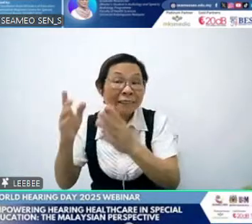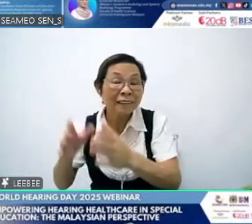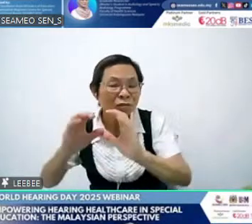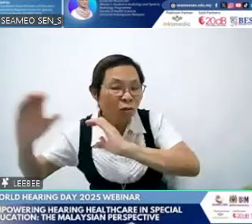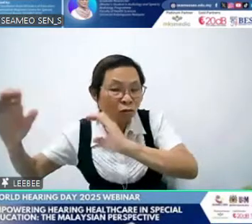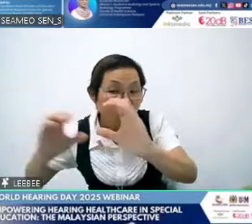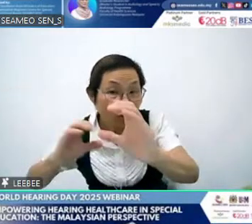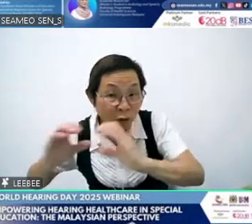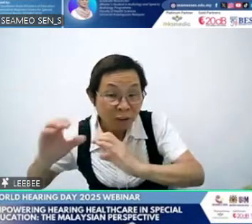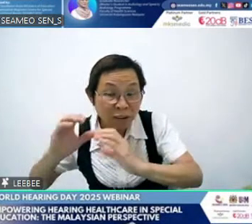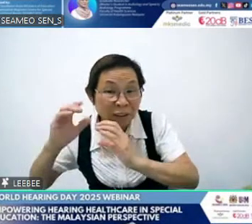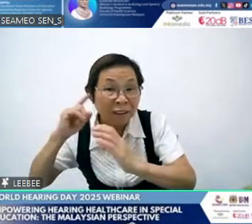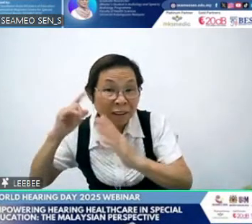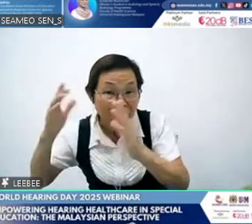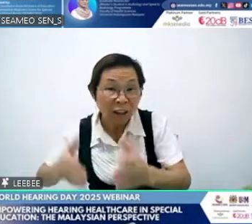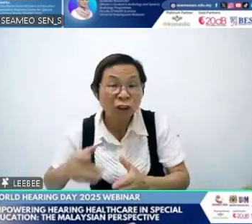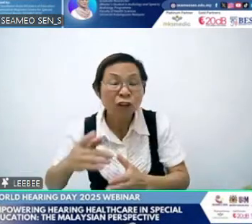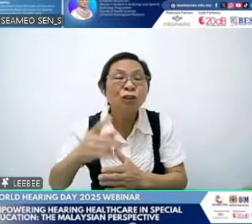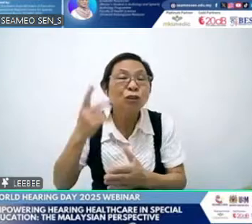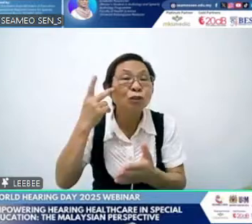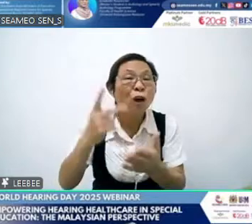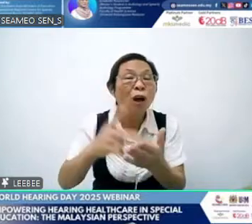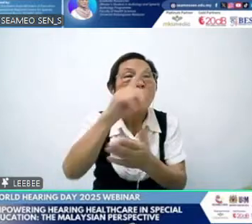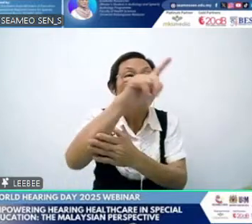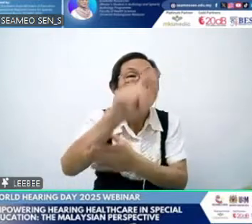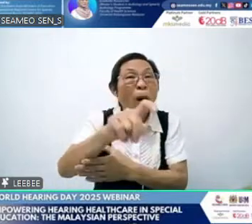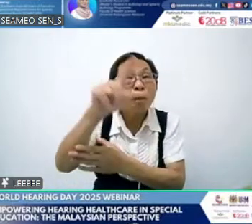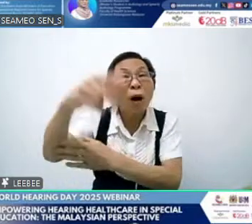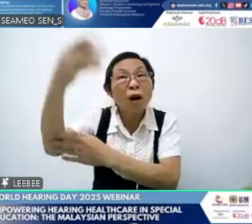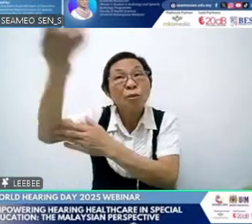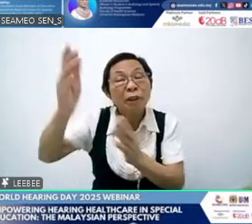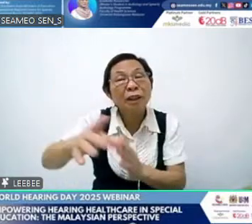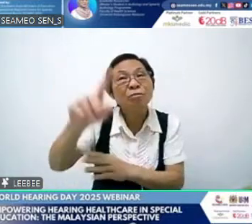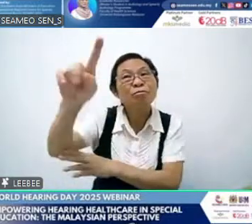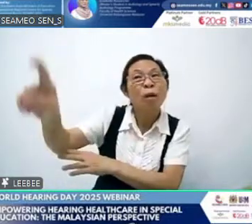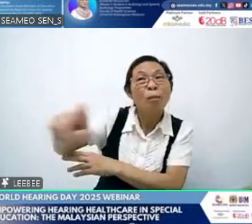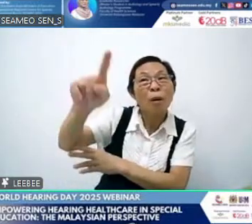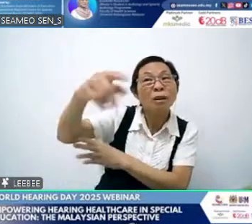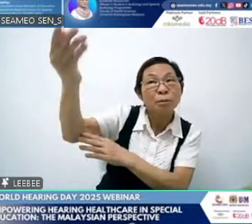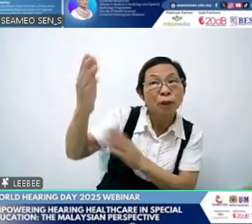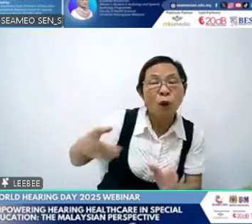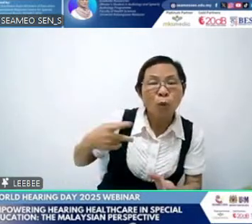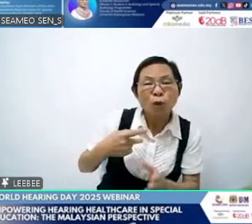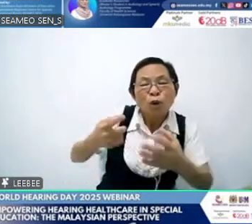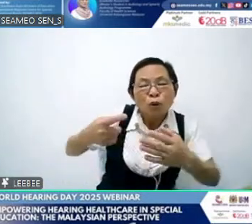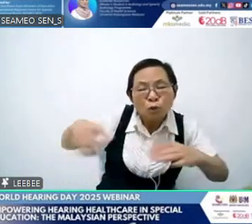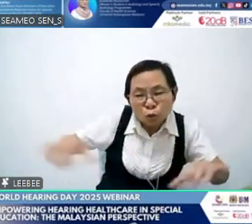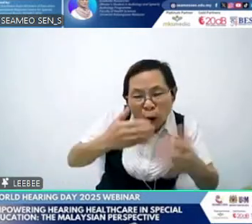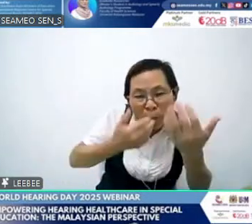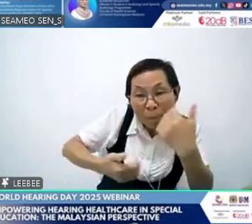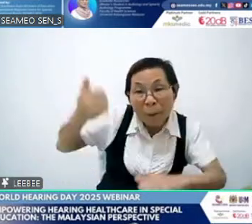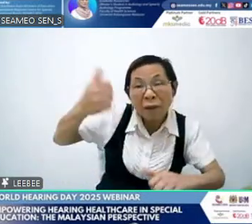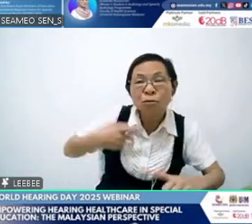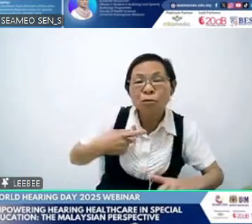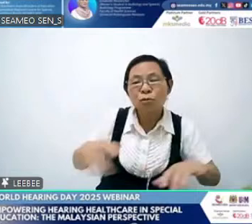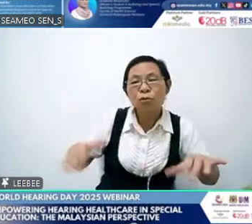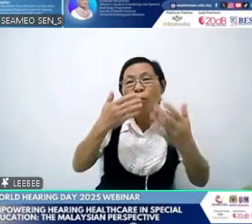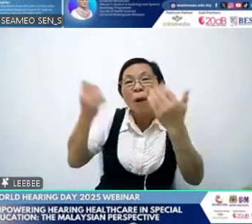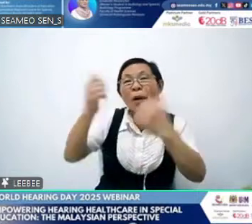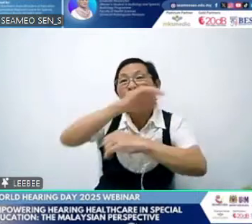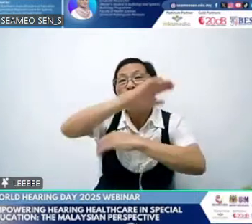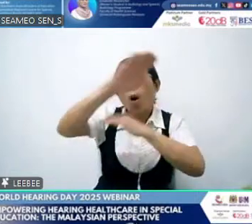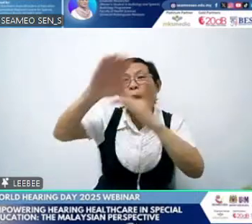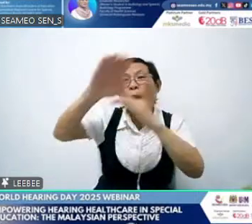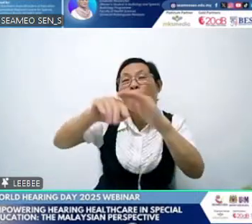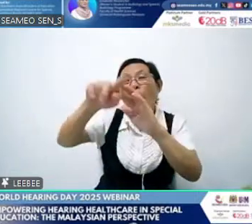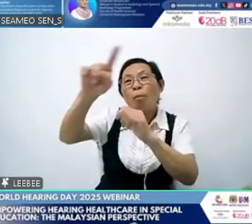Instead, you may address questions to the speakers. We will do our best to address all the questions during